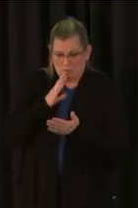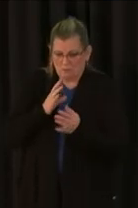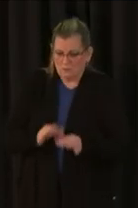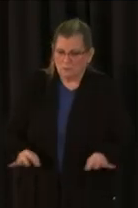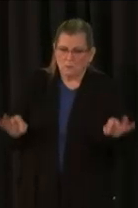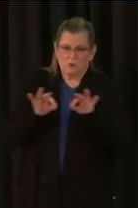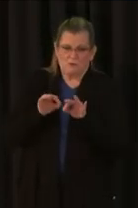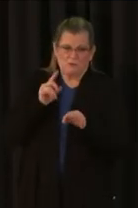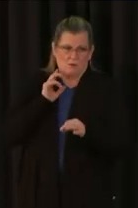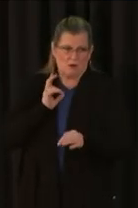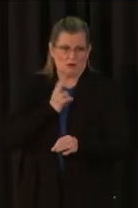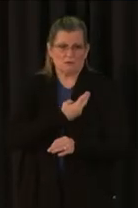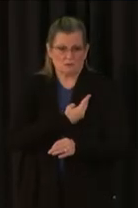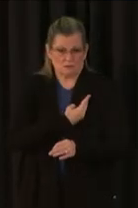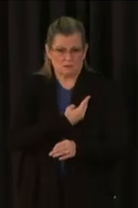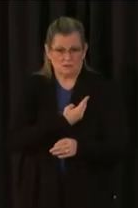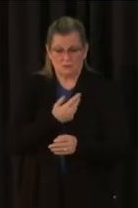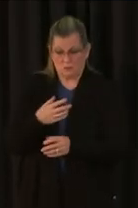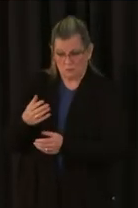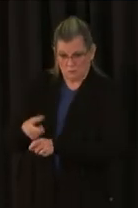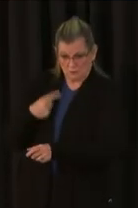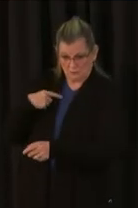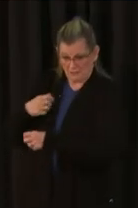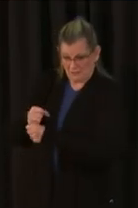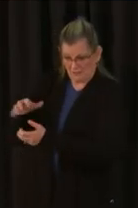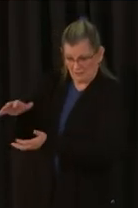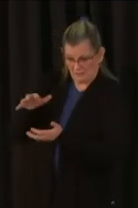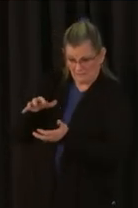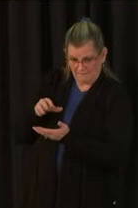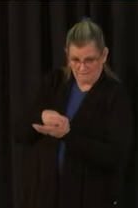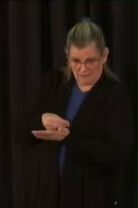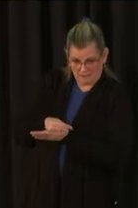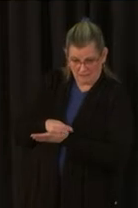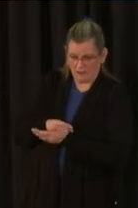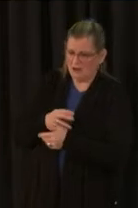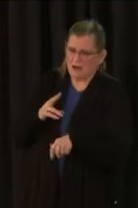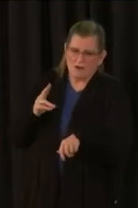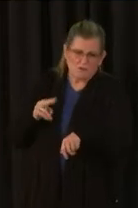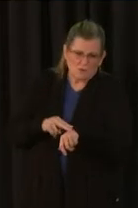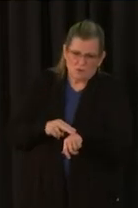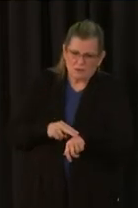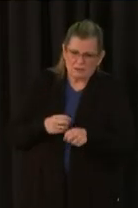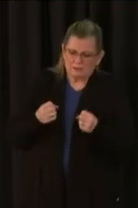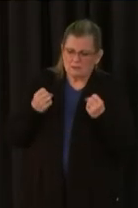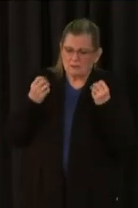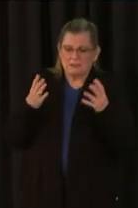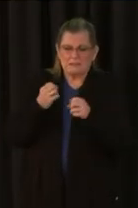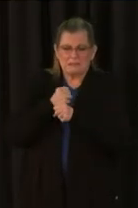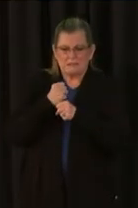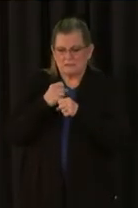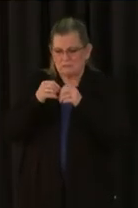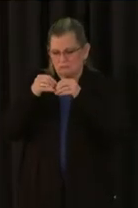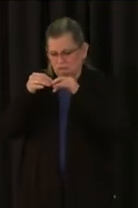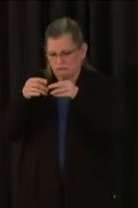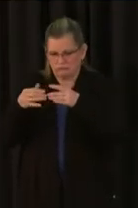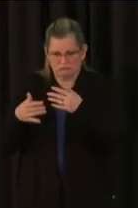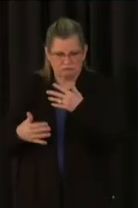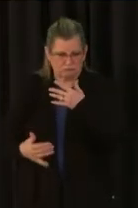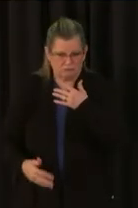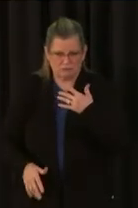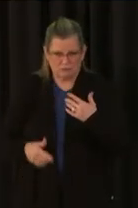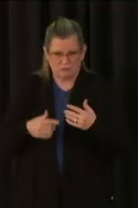funds. We also, of course, there's so many statistics that I can cite that are impacting